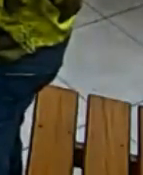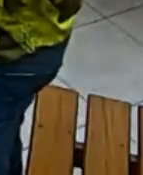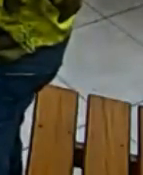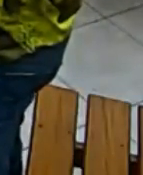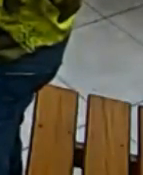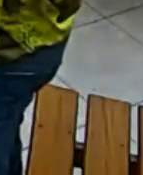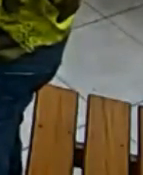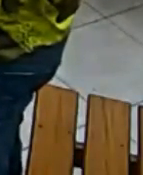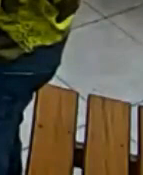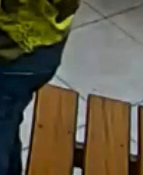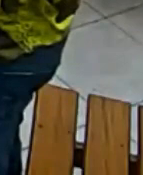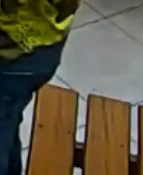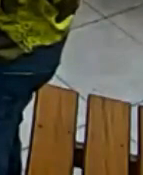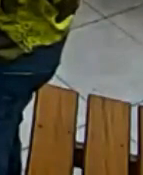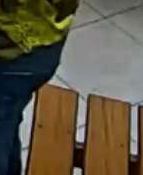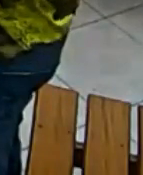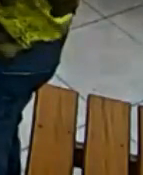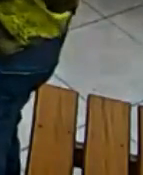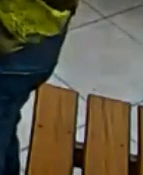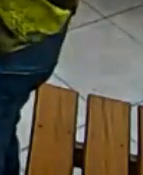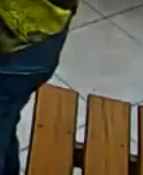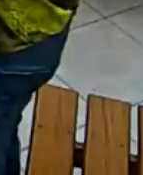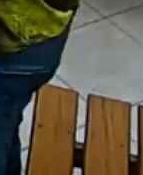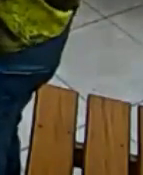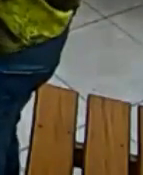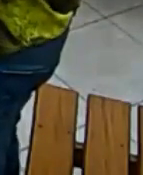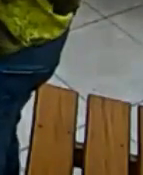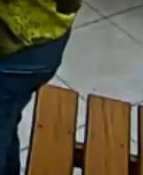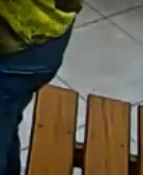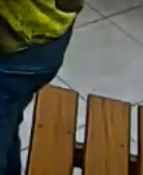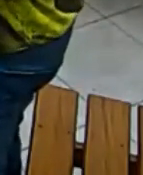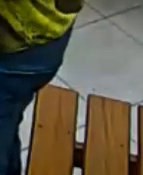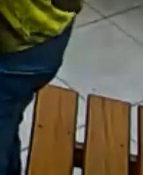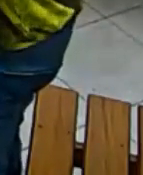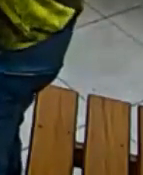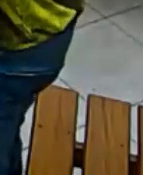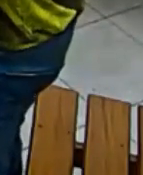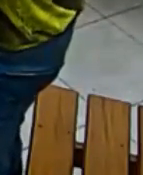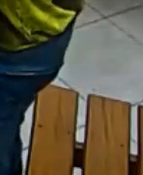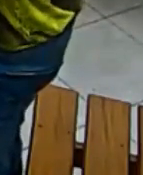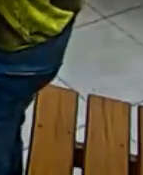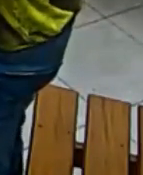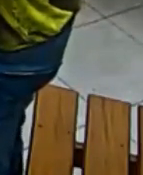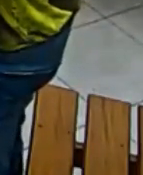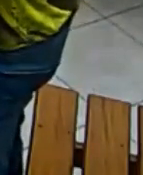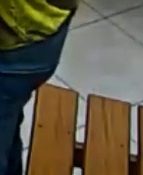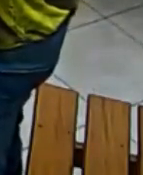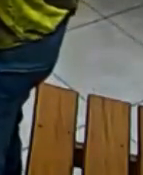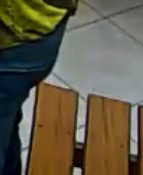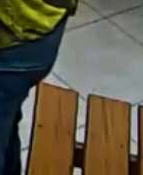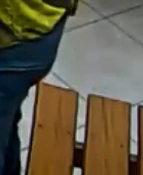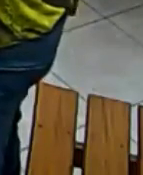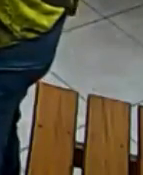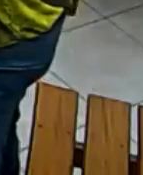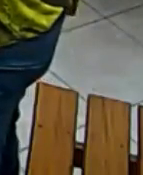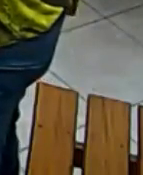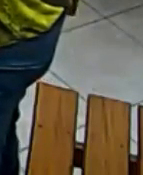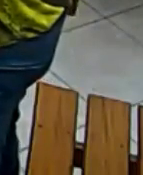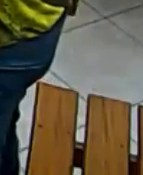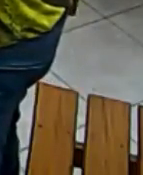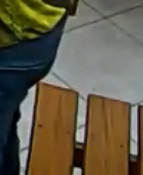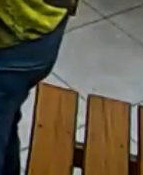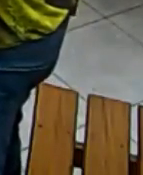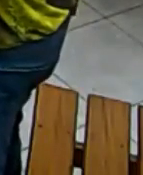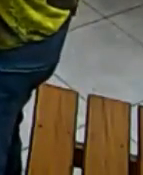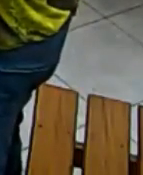poderosa, traz vida às nossas vidas. Praise the Lord for your message, for the teaching that we received this morning, so